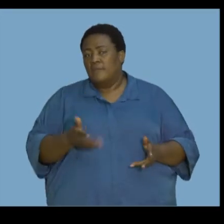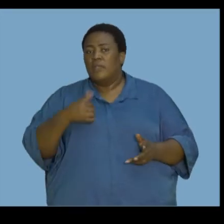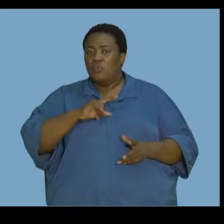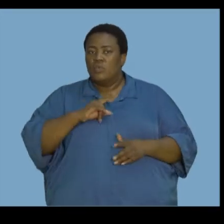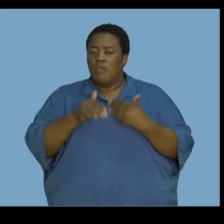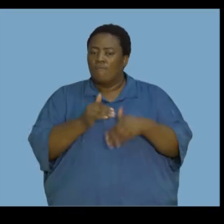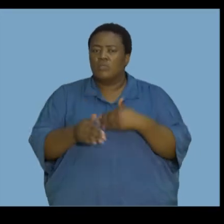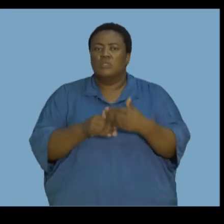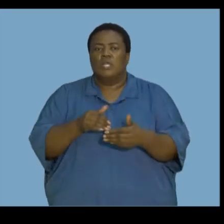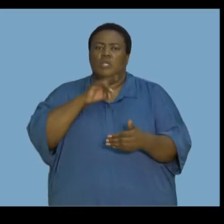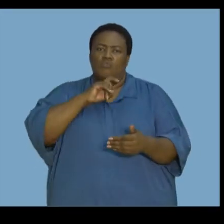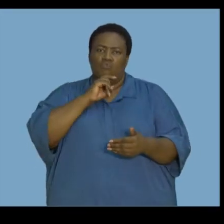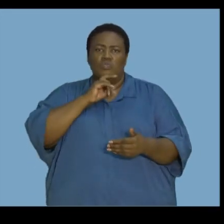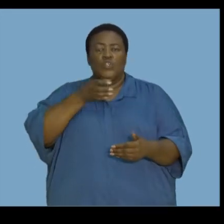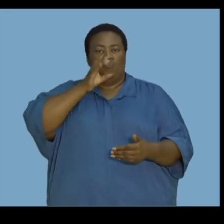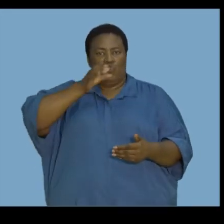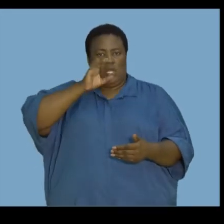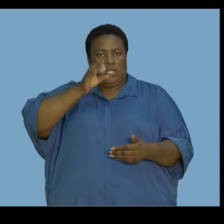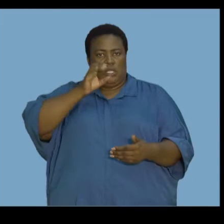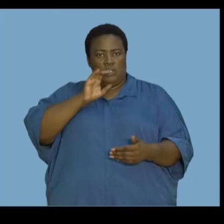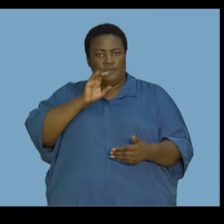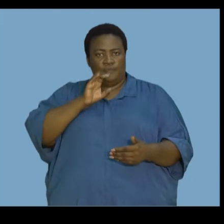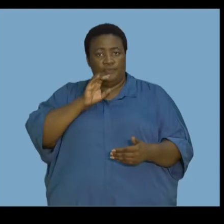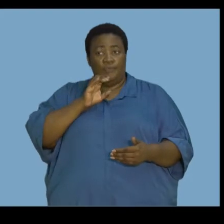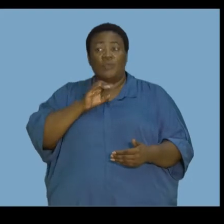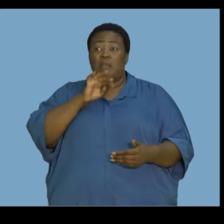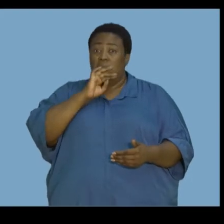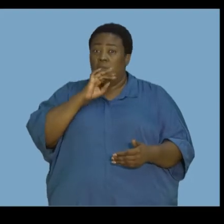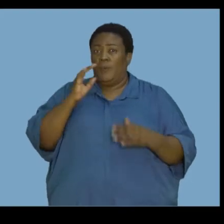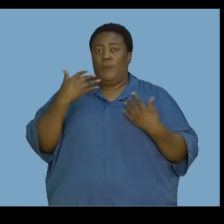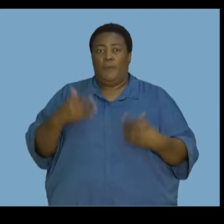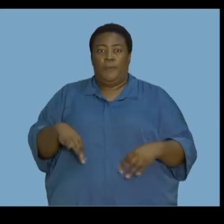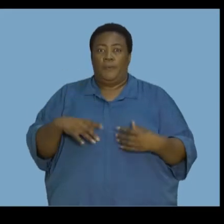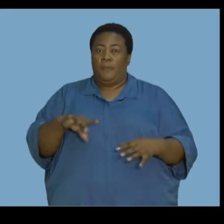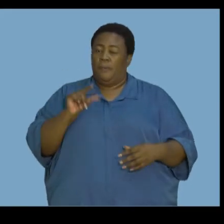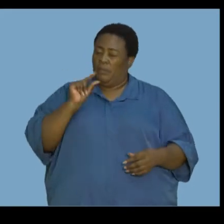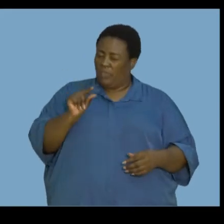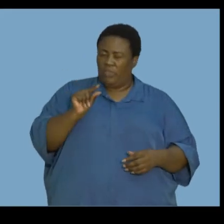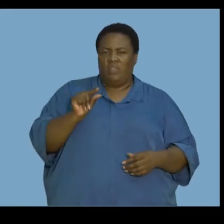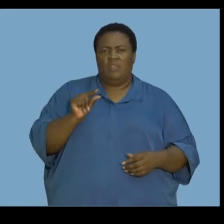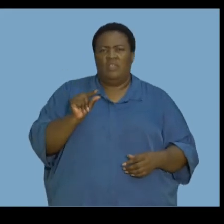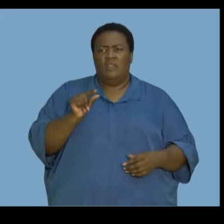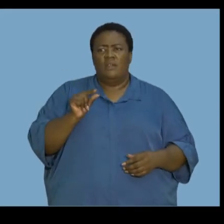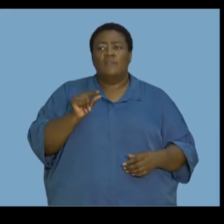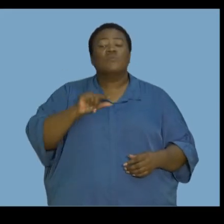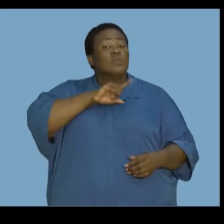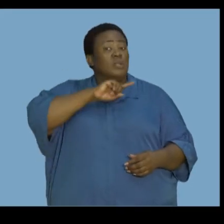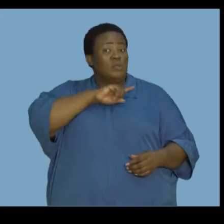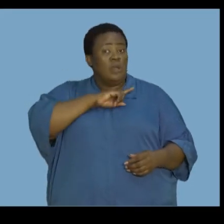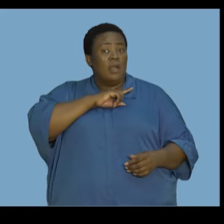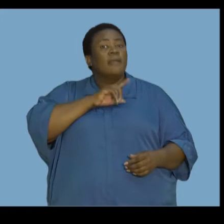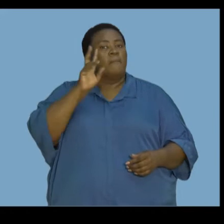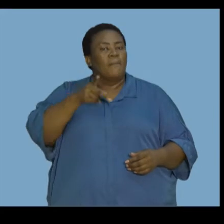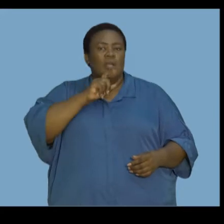to process and consume as drinkable water. So that's a significantly small amount, and hence